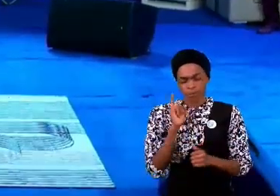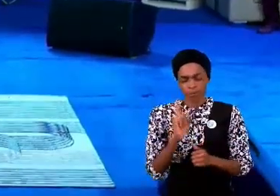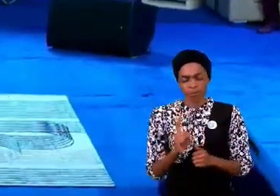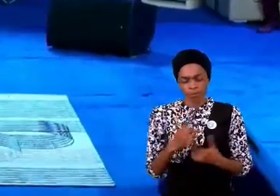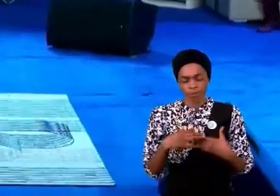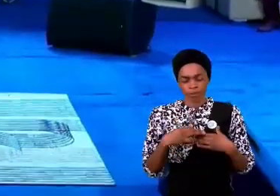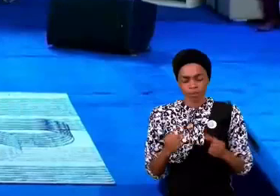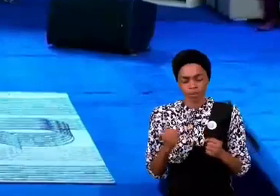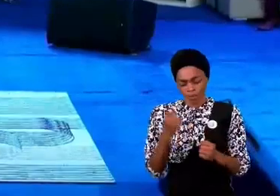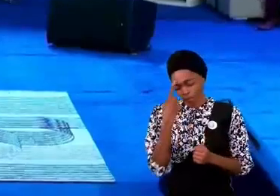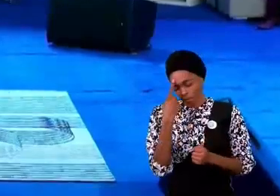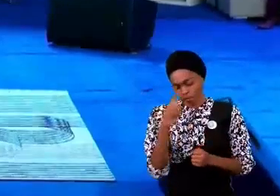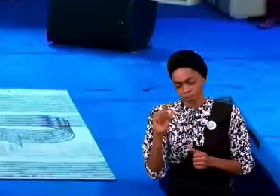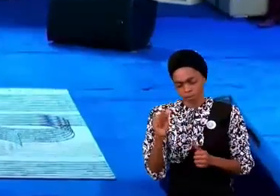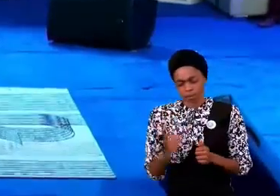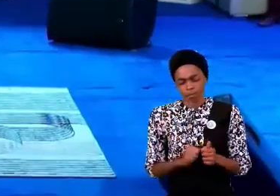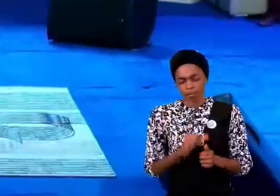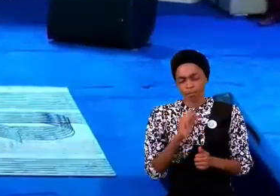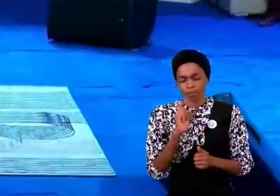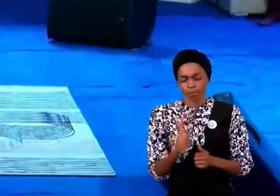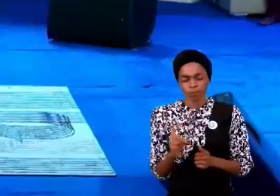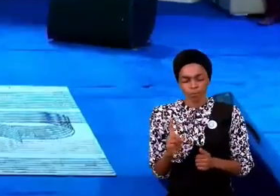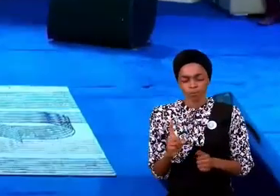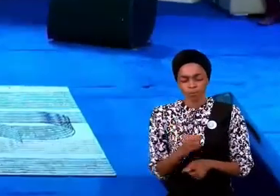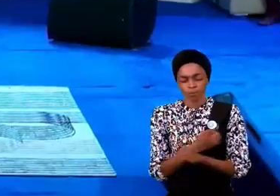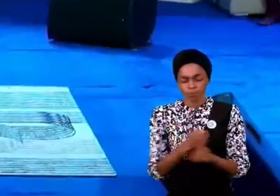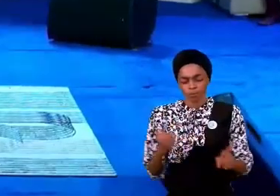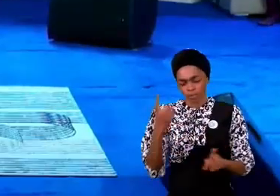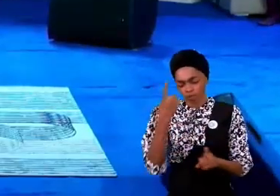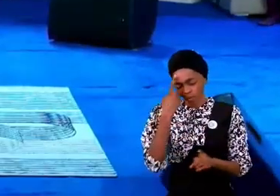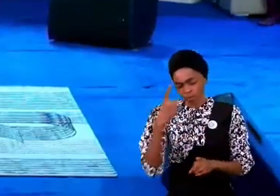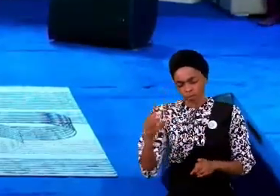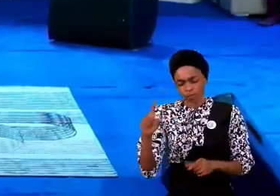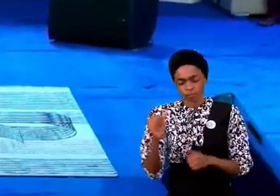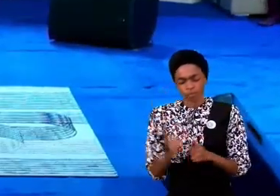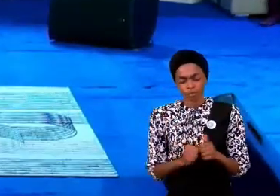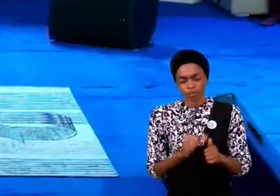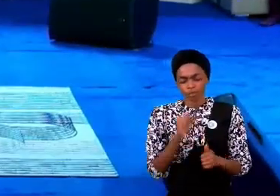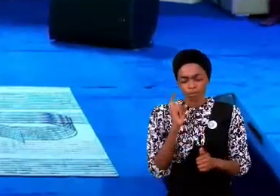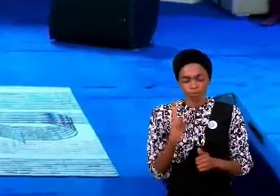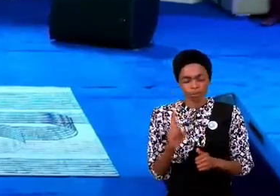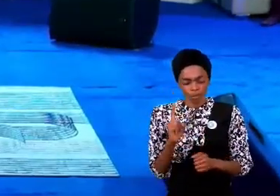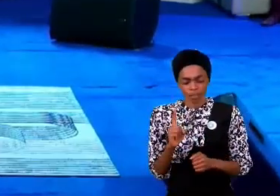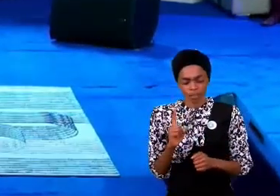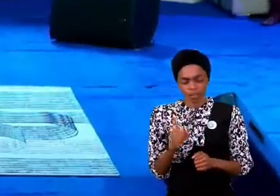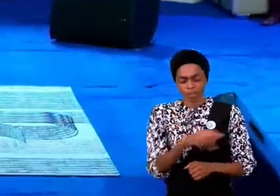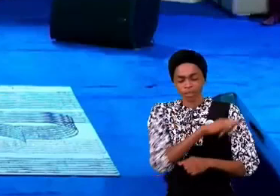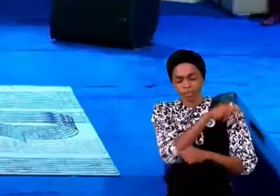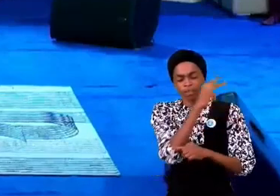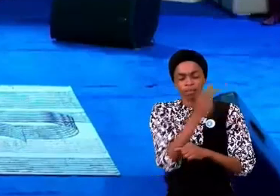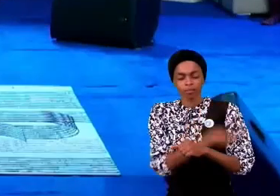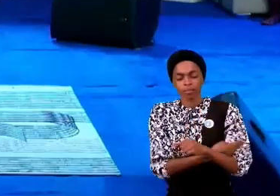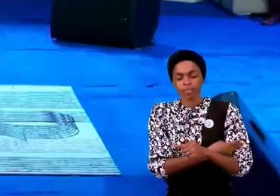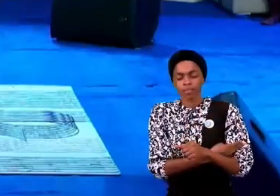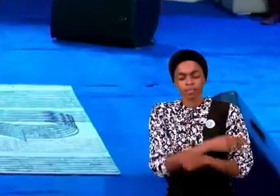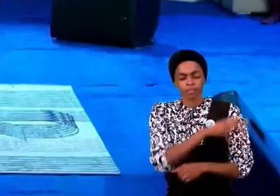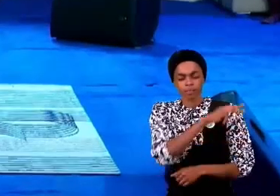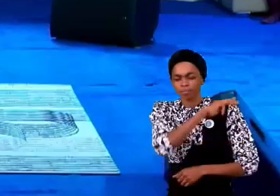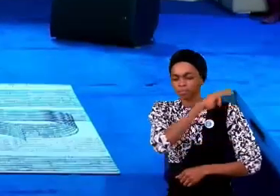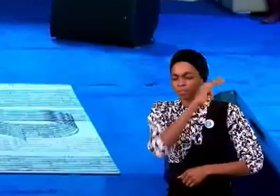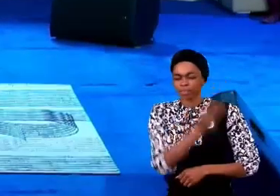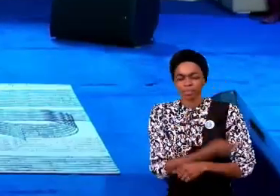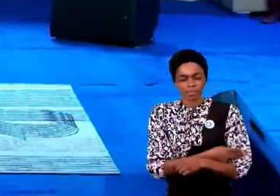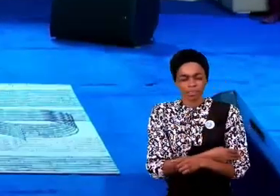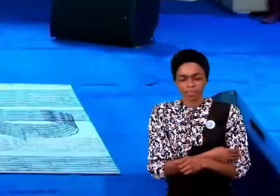Mighty, mighty packages of signs and wonders for everyone, that everyone